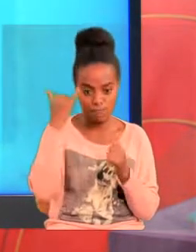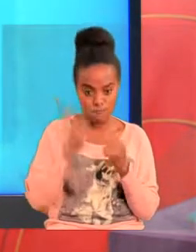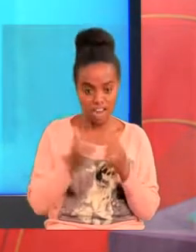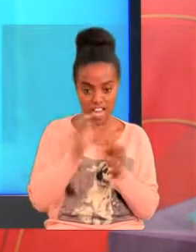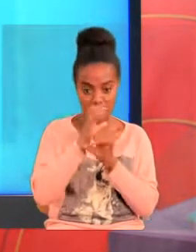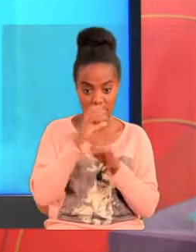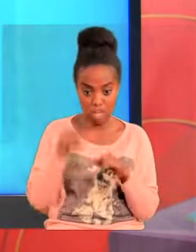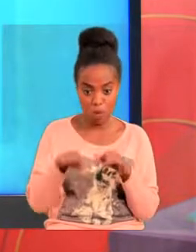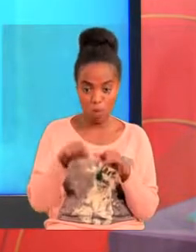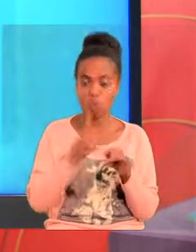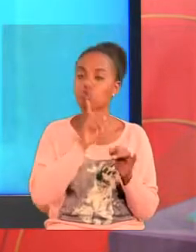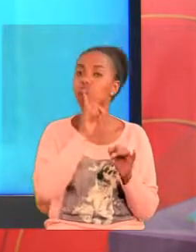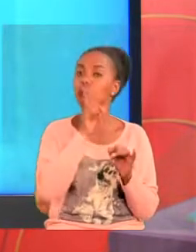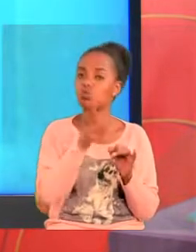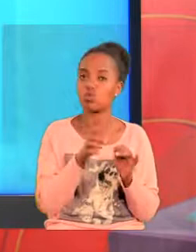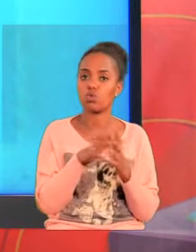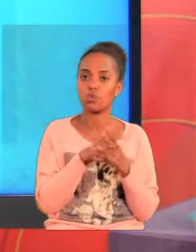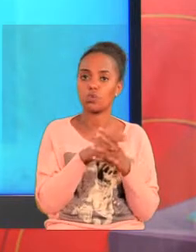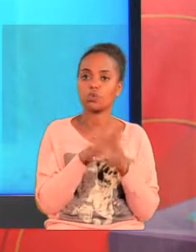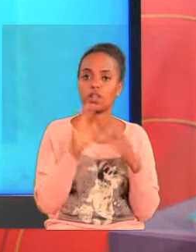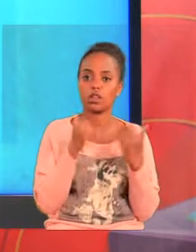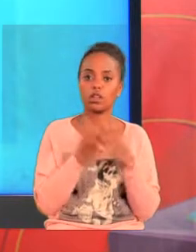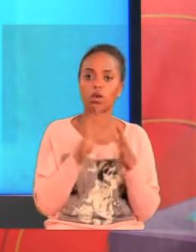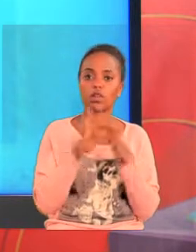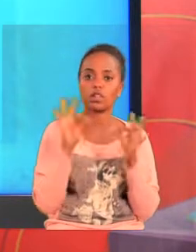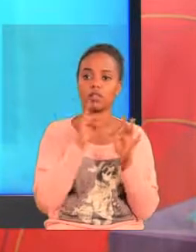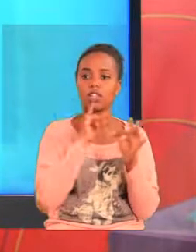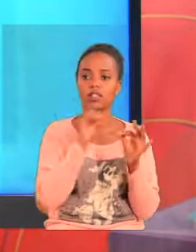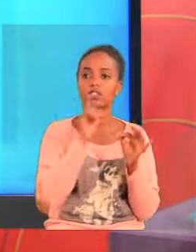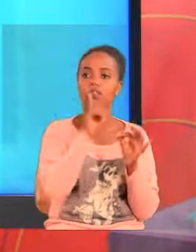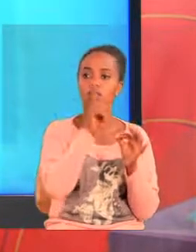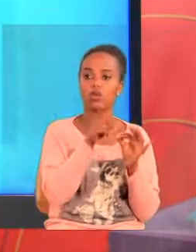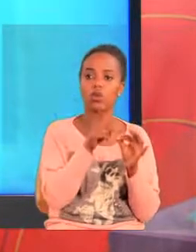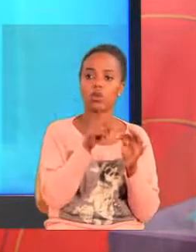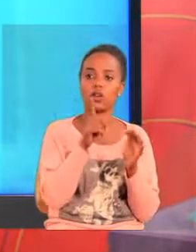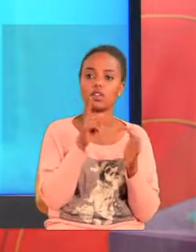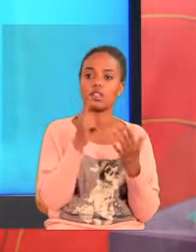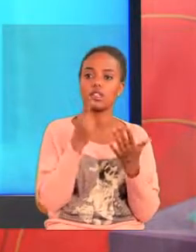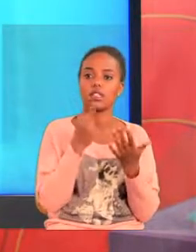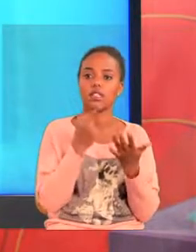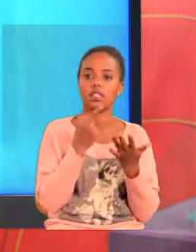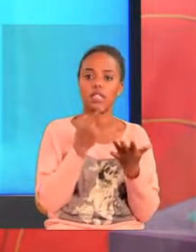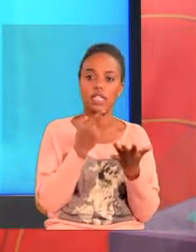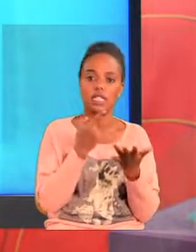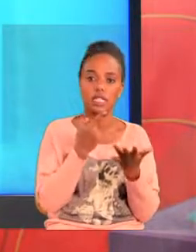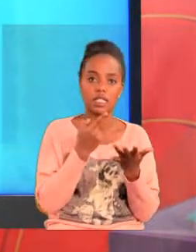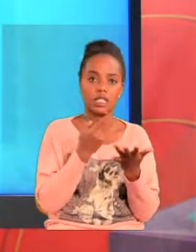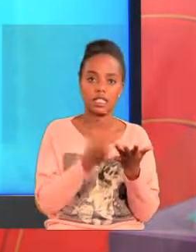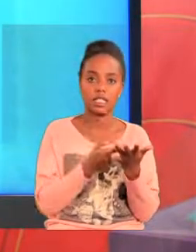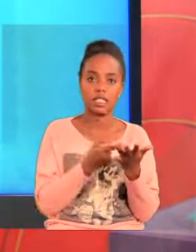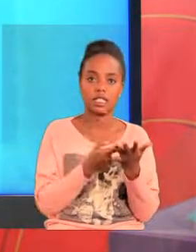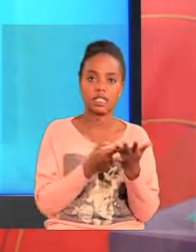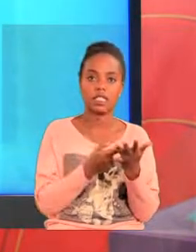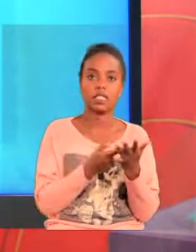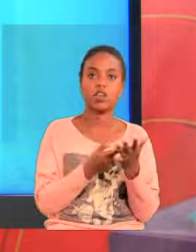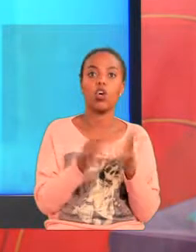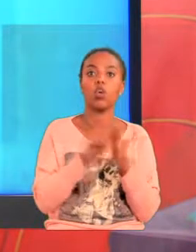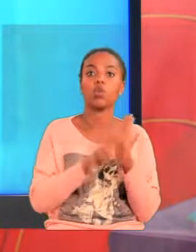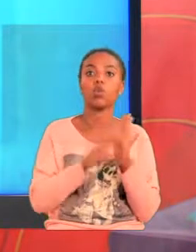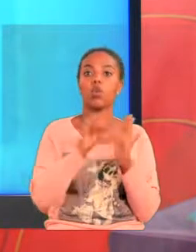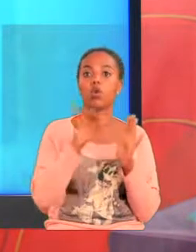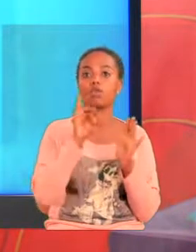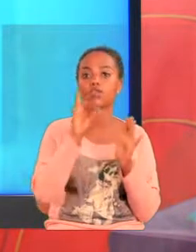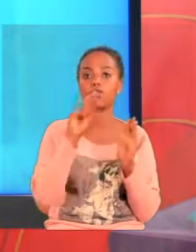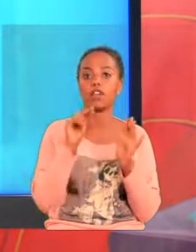P is true, this must be true, the whole statement is true. So this rule of inference, we call this, its name is